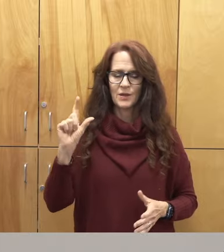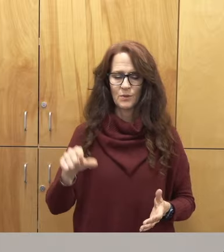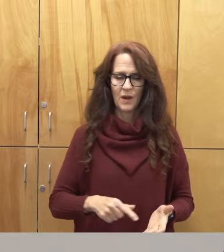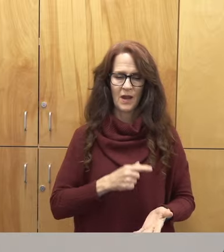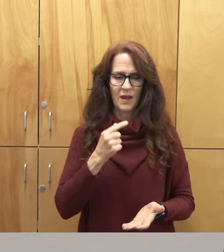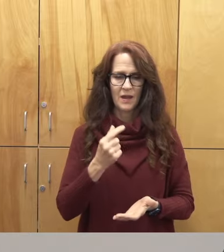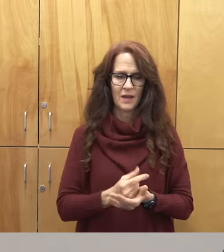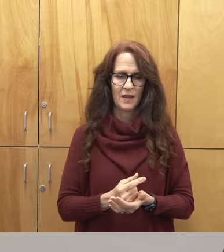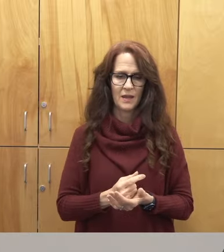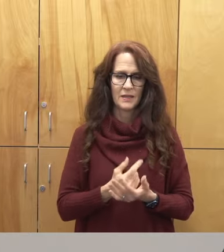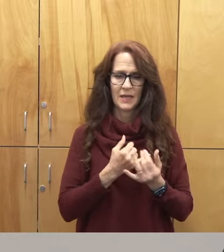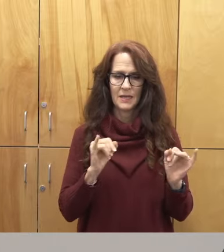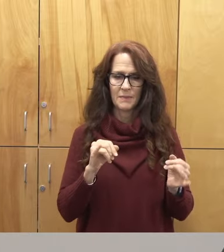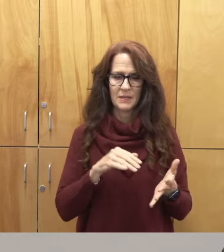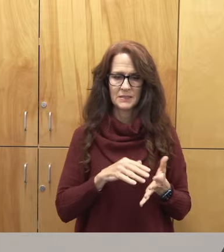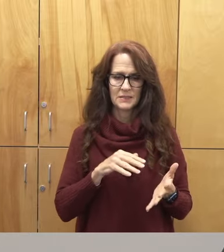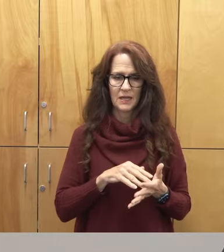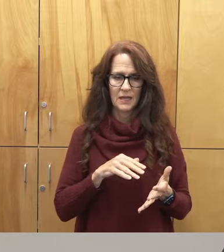graduation. That's our independent study.